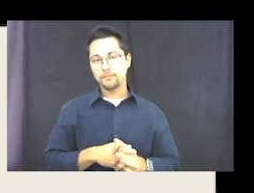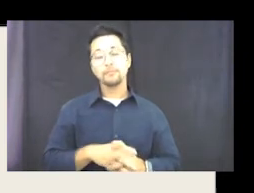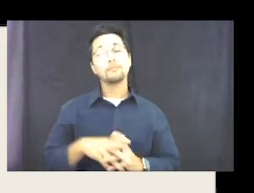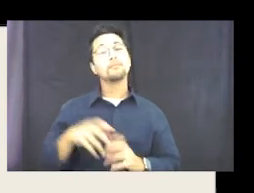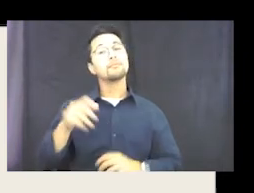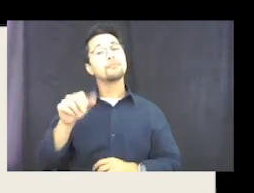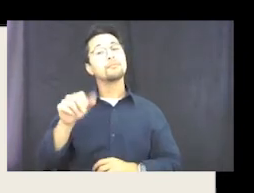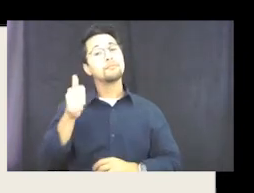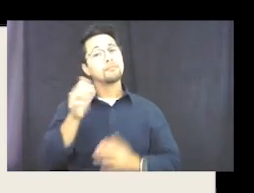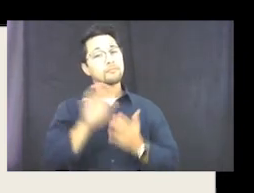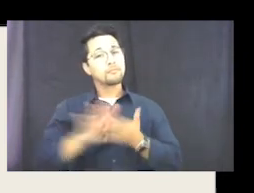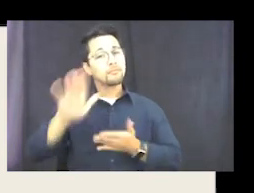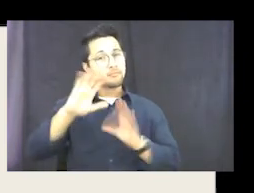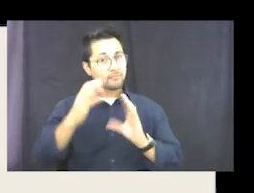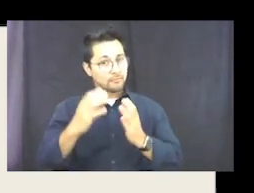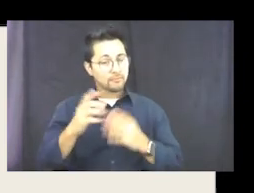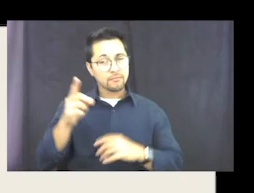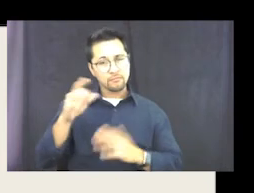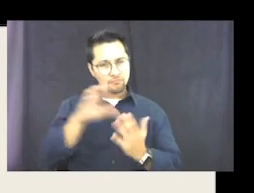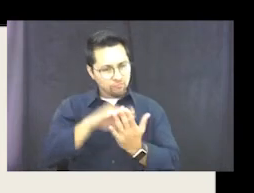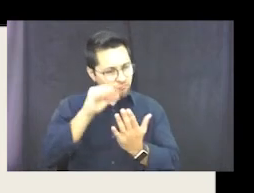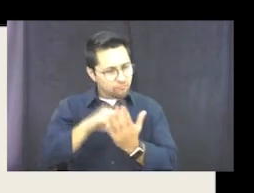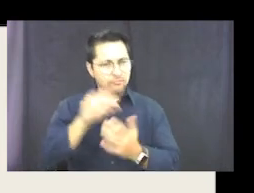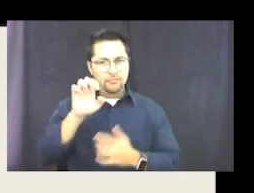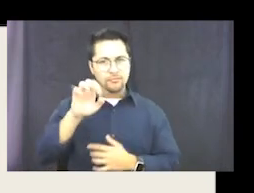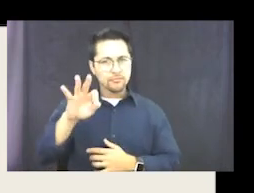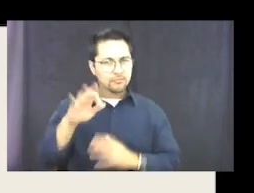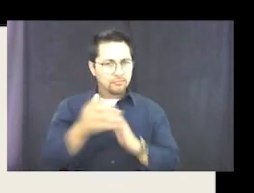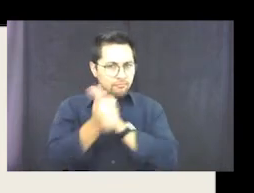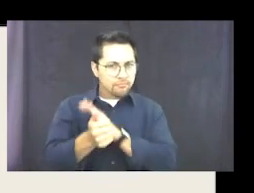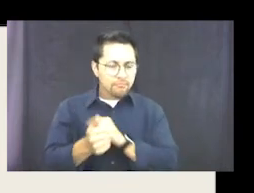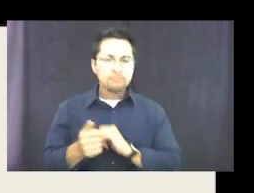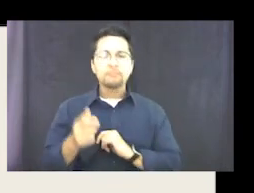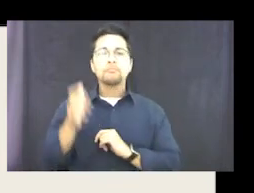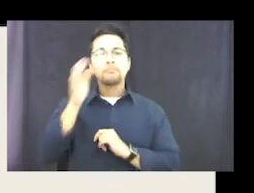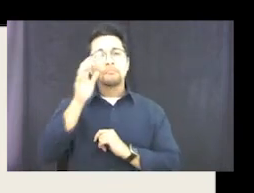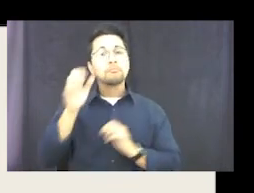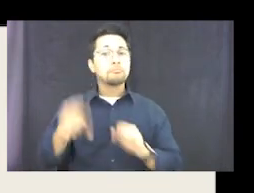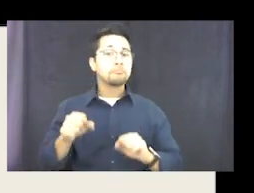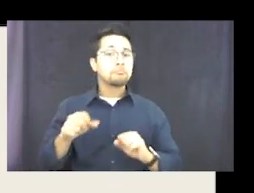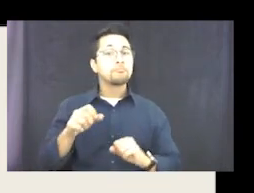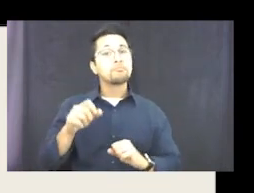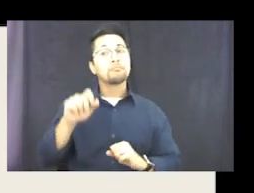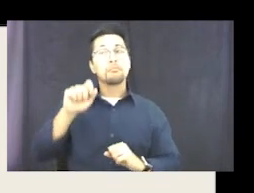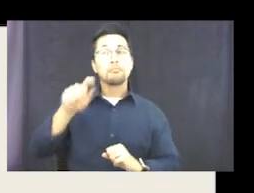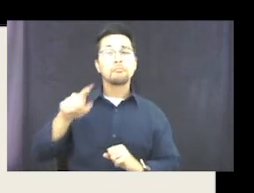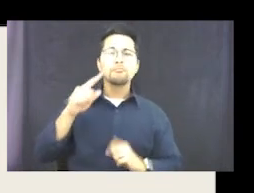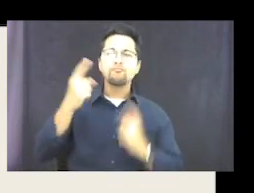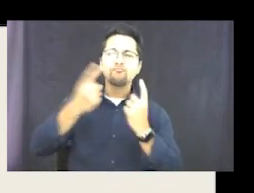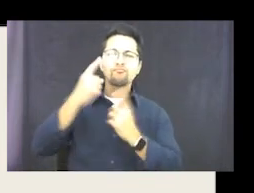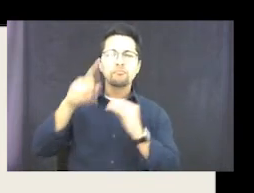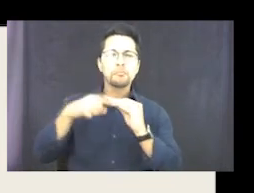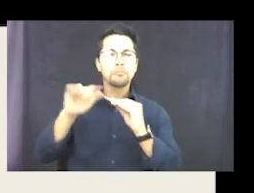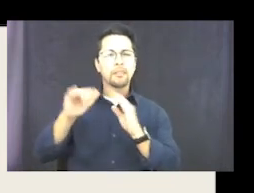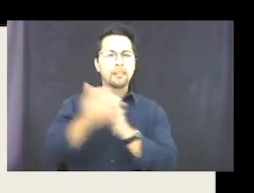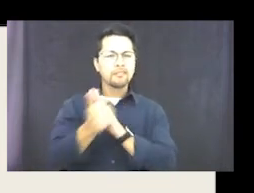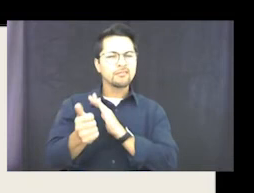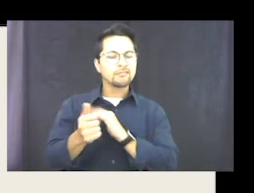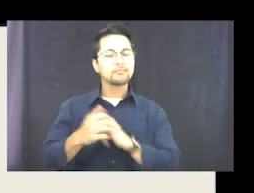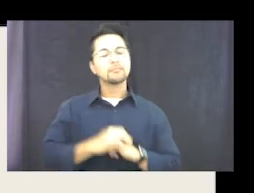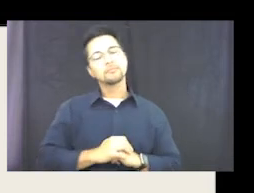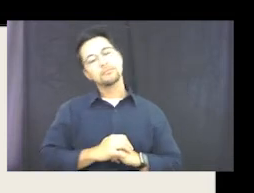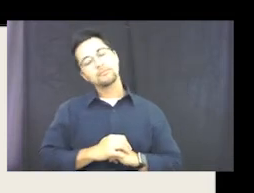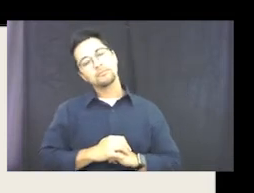In any college course where you are learning executive functioning skills, you will most likely be asked to reflect on your skills at the beginning of the